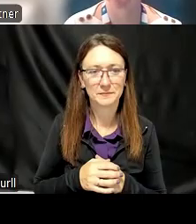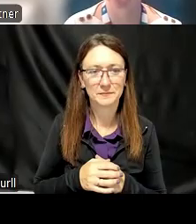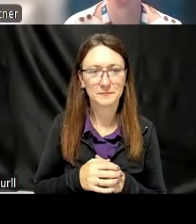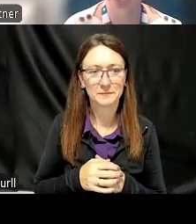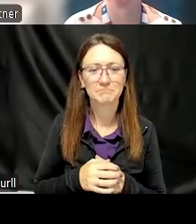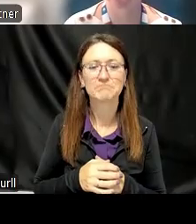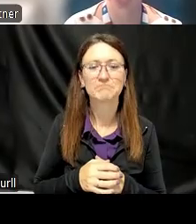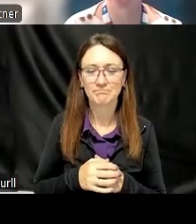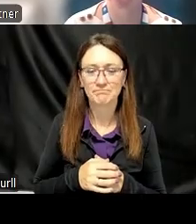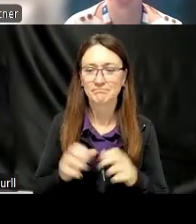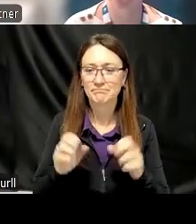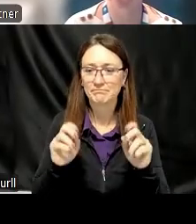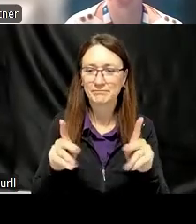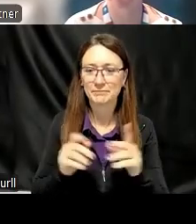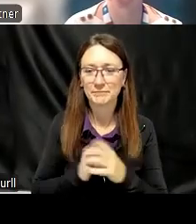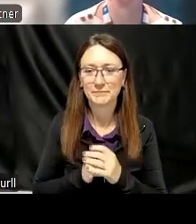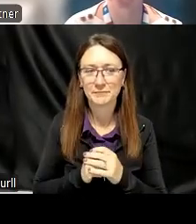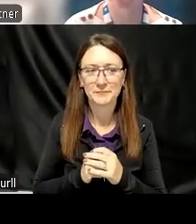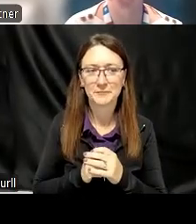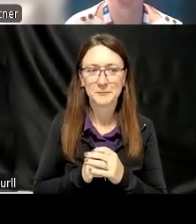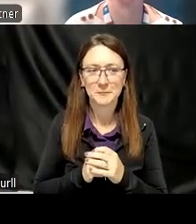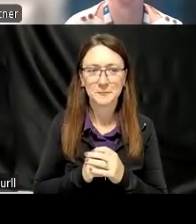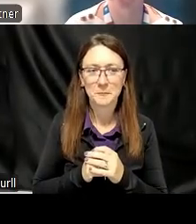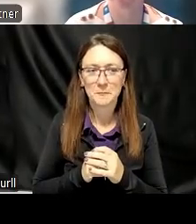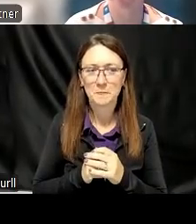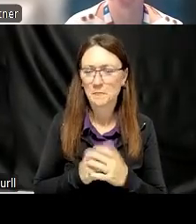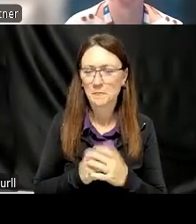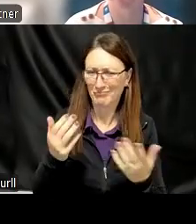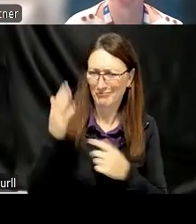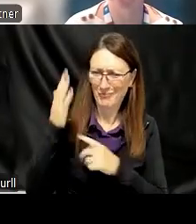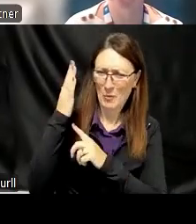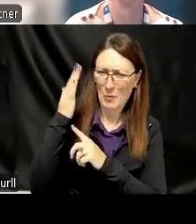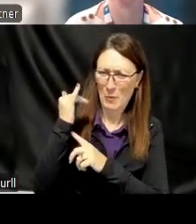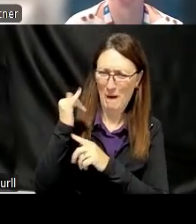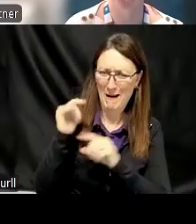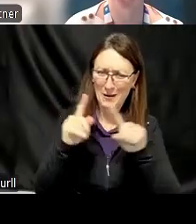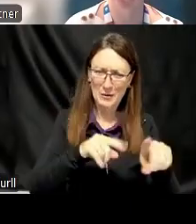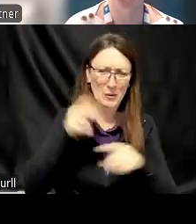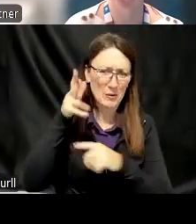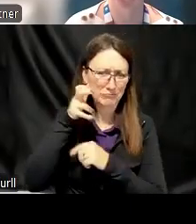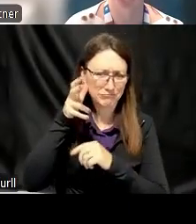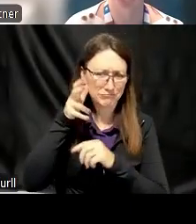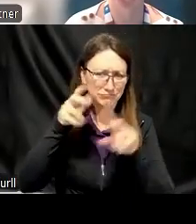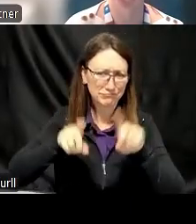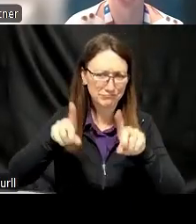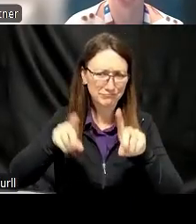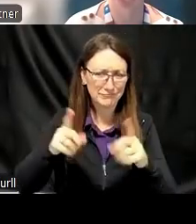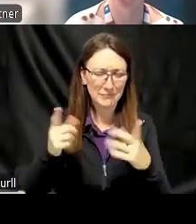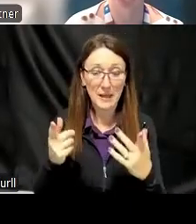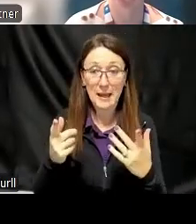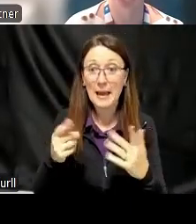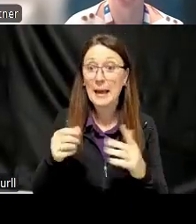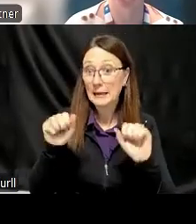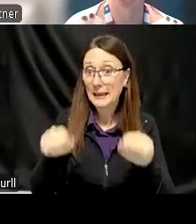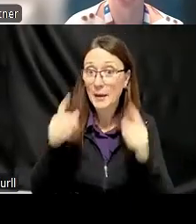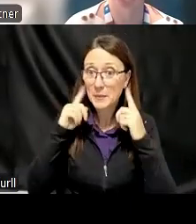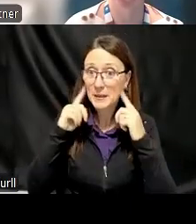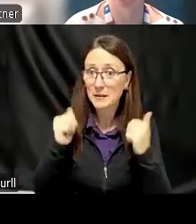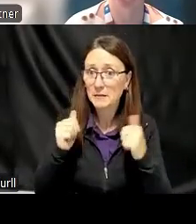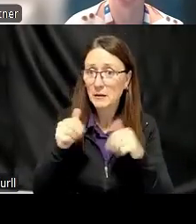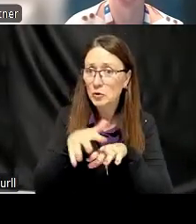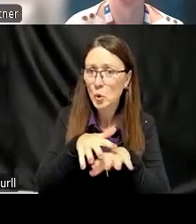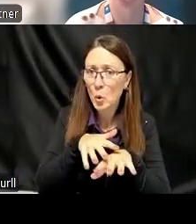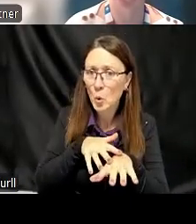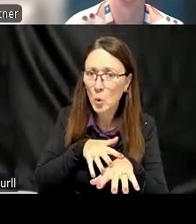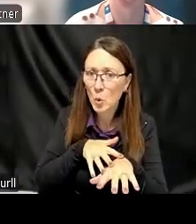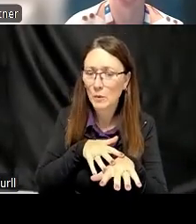Okay, so um, why get a hearing test? So, hearing loss can be gradual. It's not something that you notice right